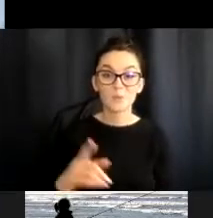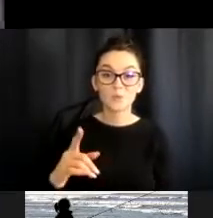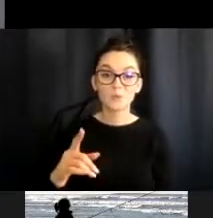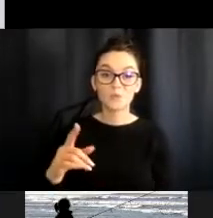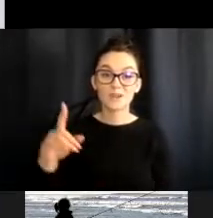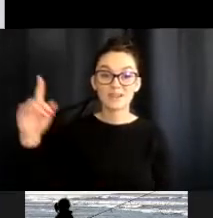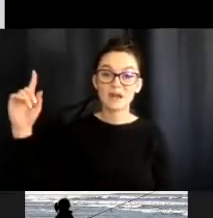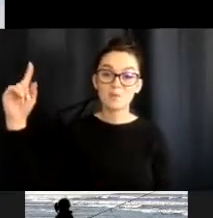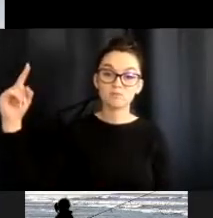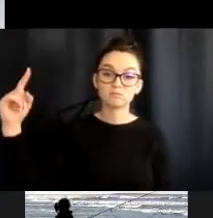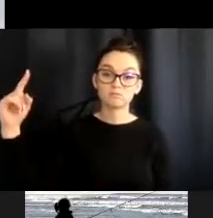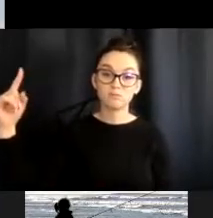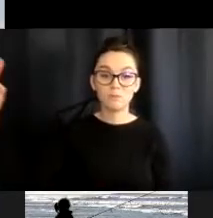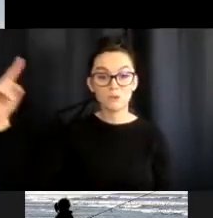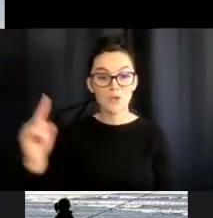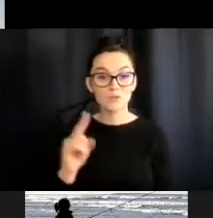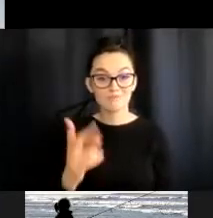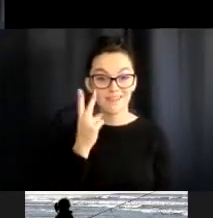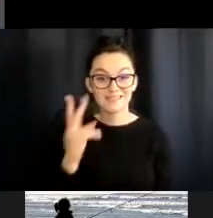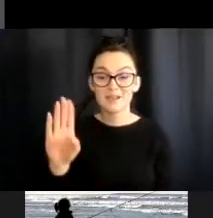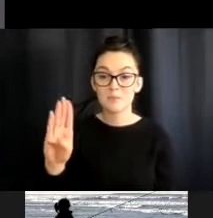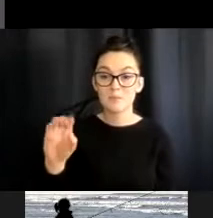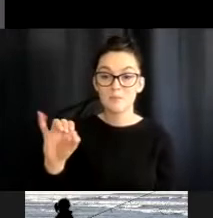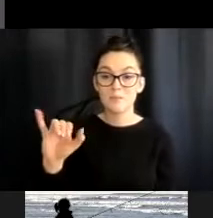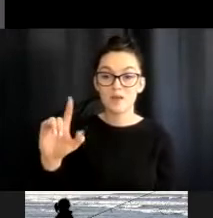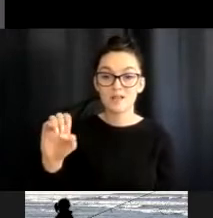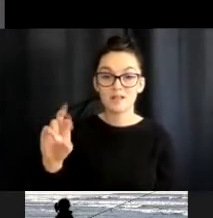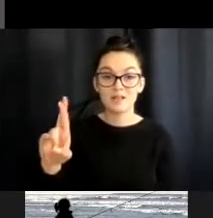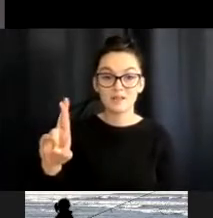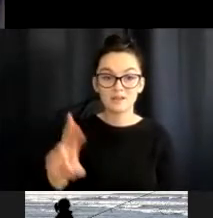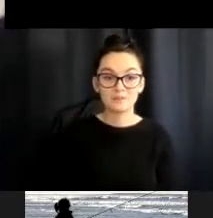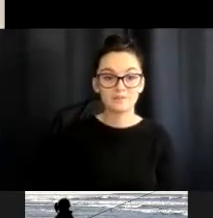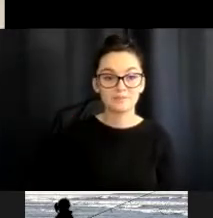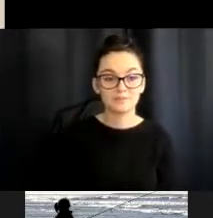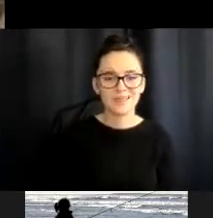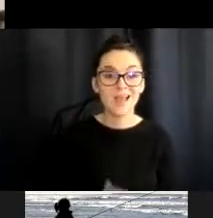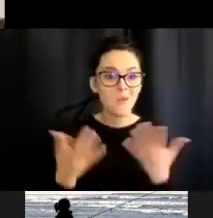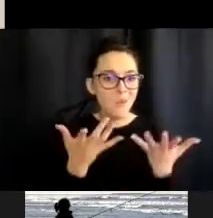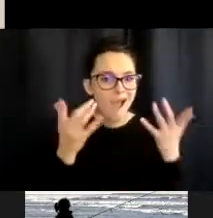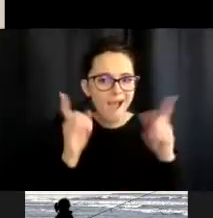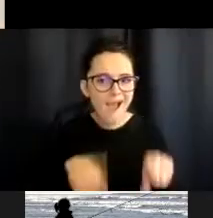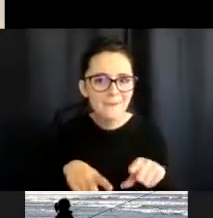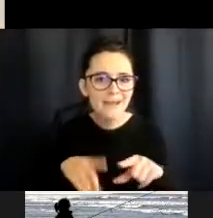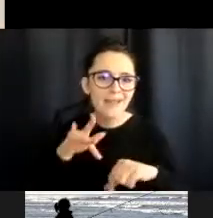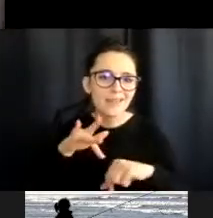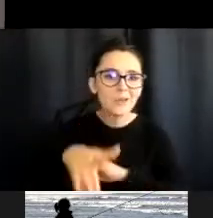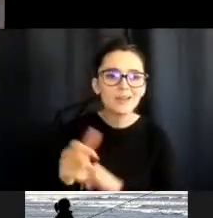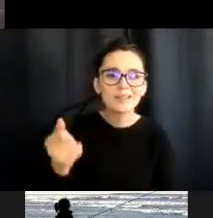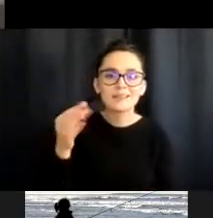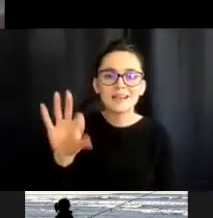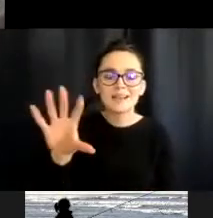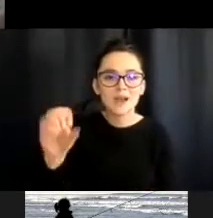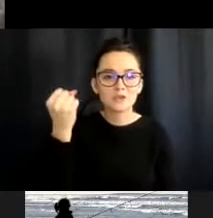to see the boiler at Boiler Bay. What happened in the early 1900s is that a